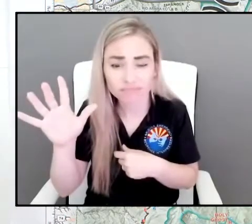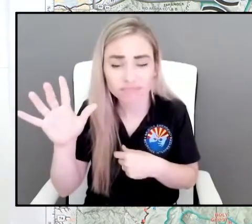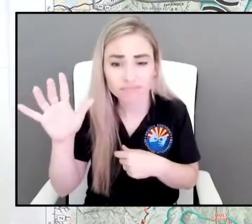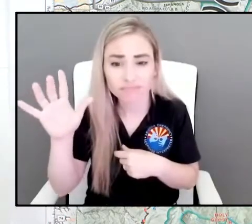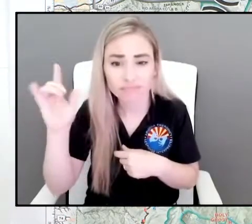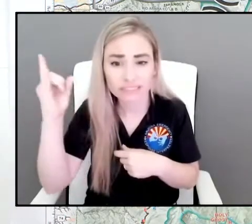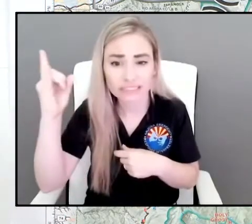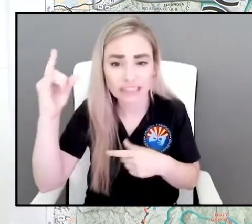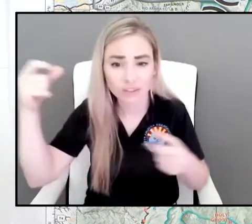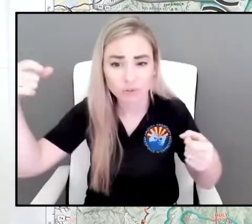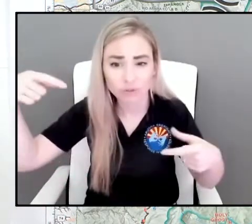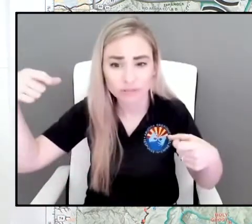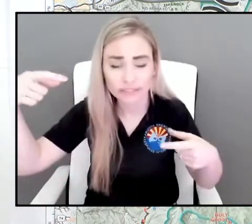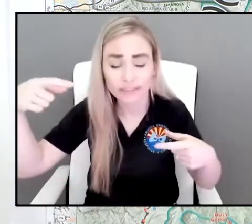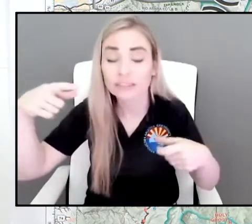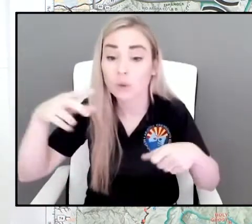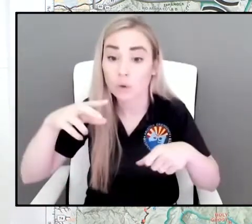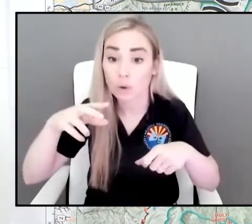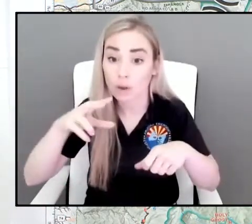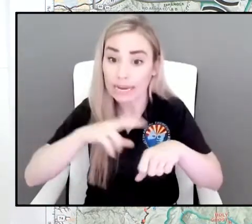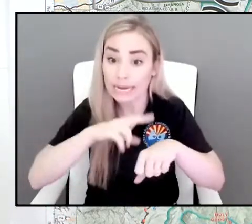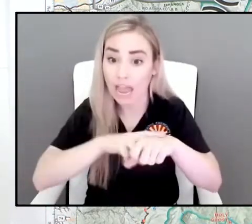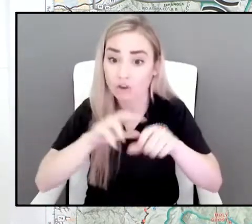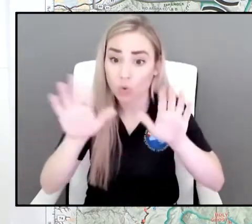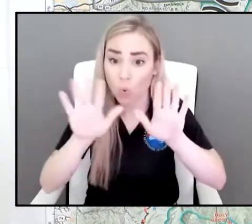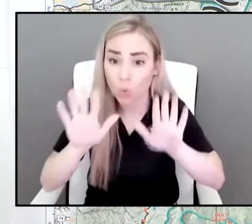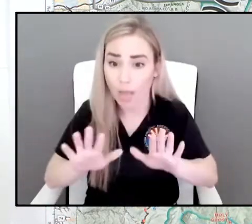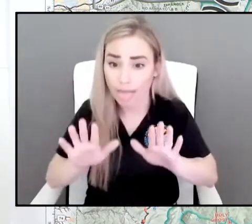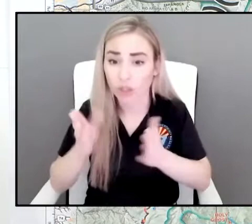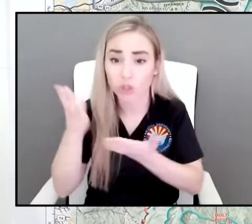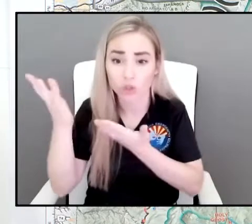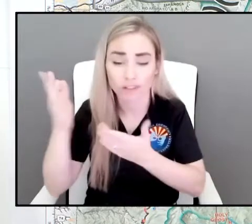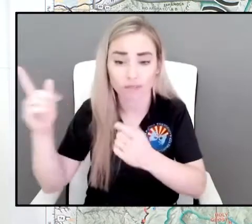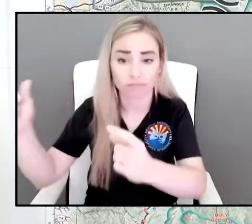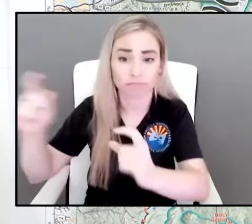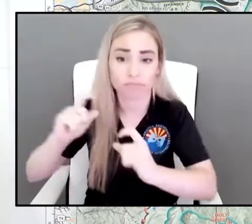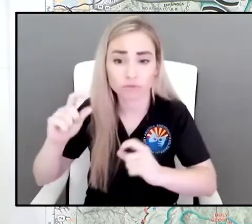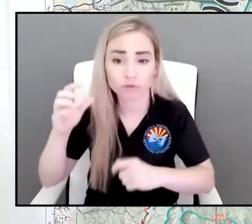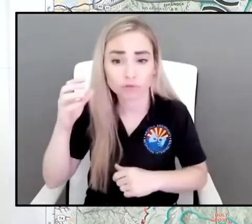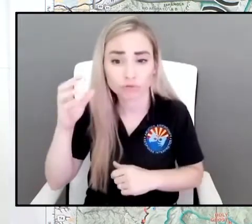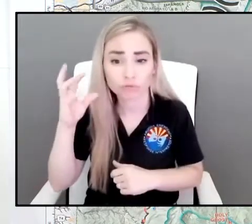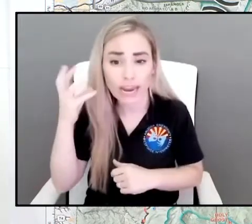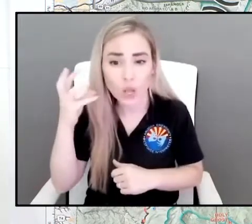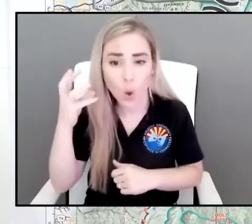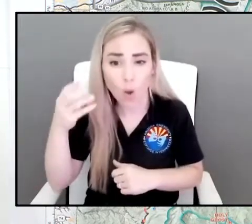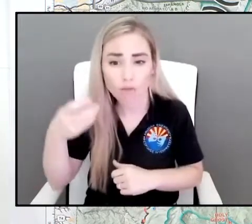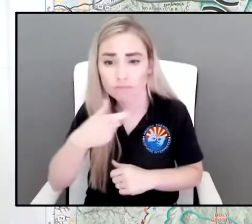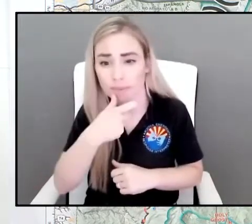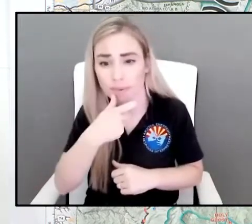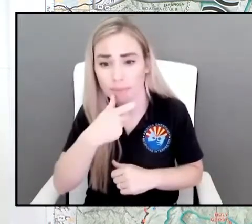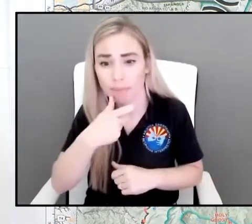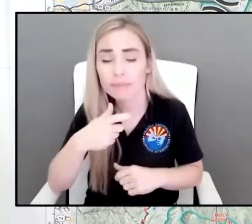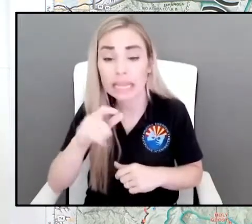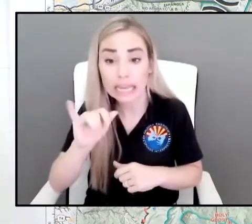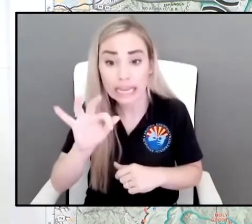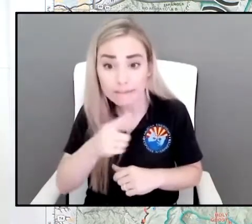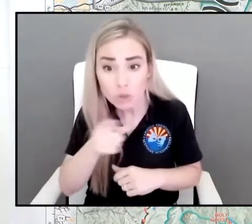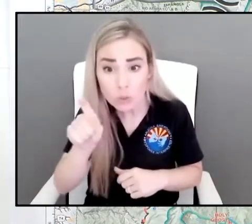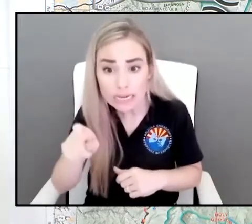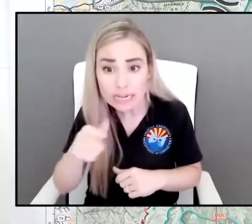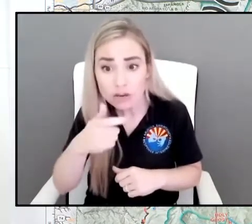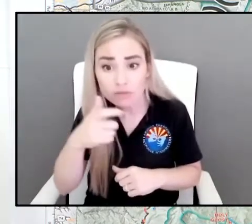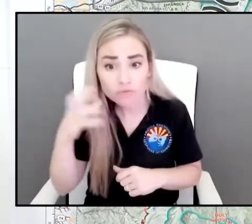some weather radios that we are issuing out at the Sheriff's Office. So if anybody needs a radio,